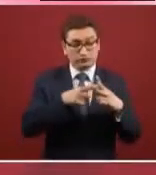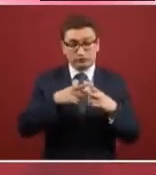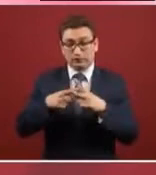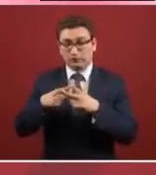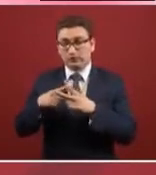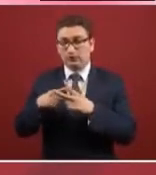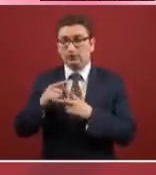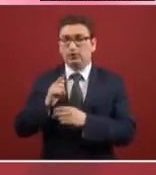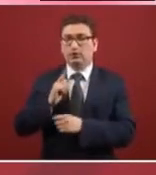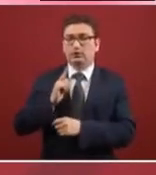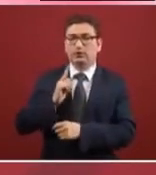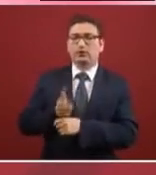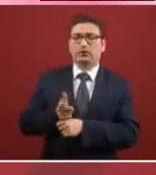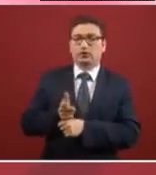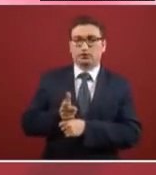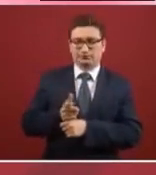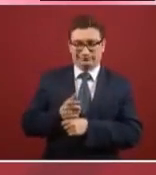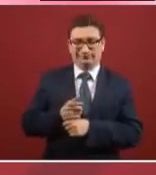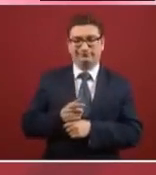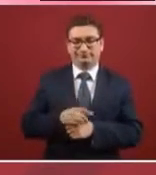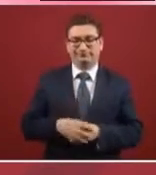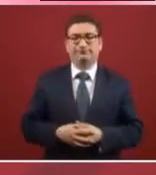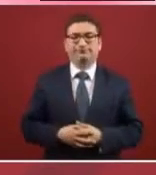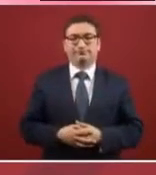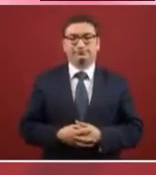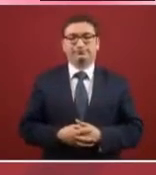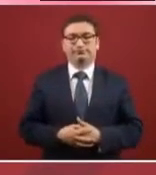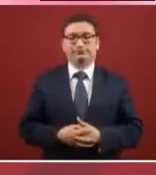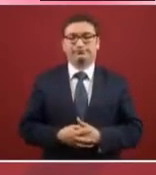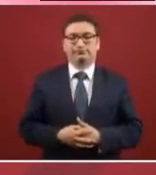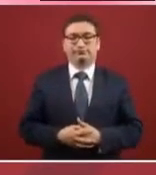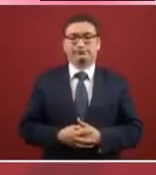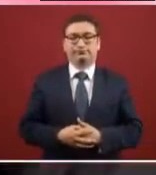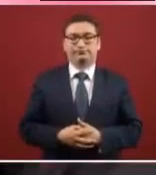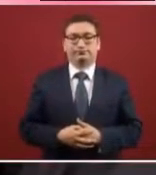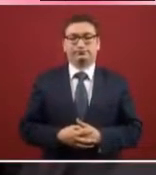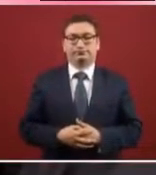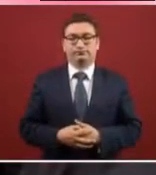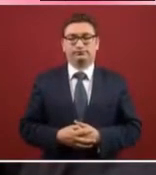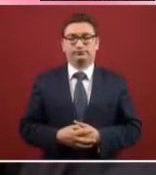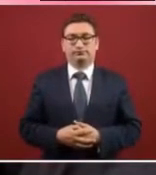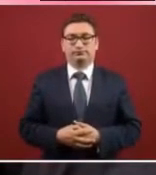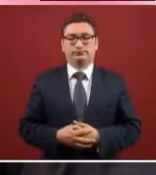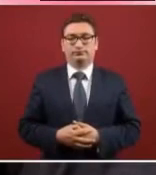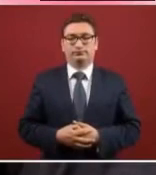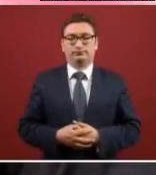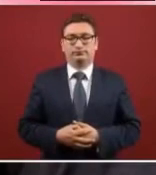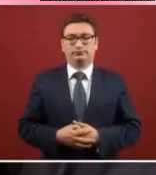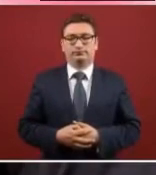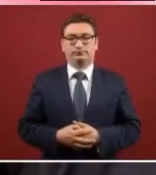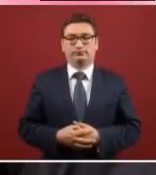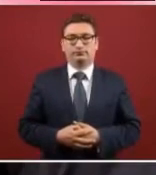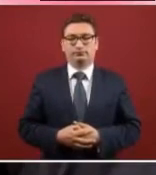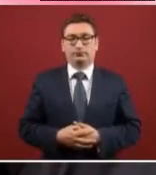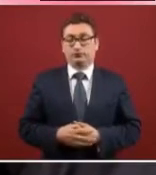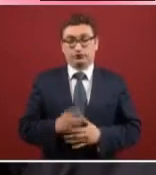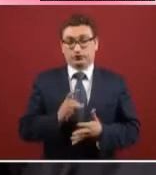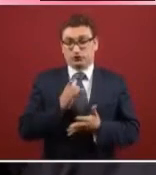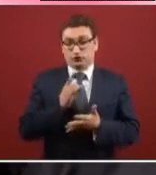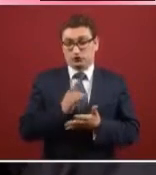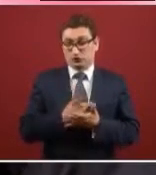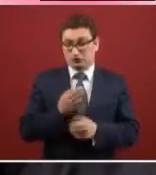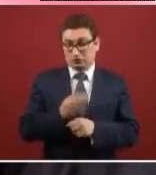figures of what I'm explaining. Just one branch of